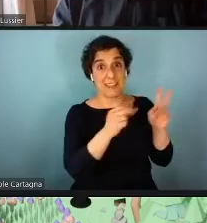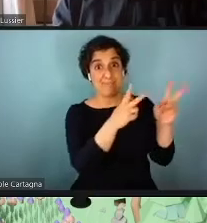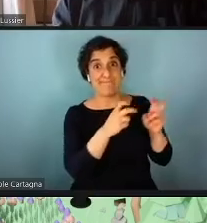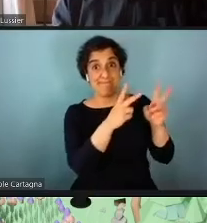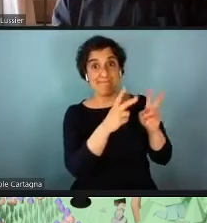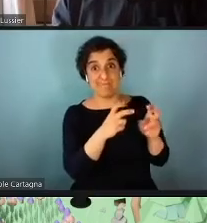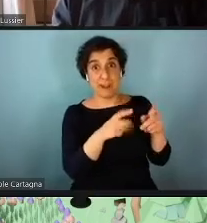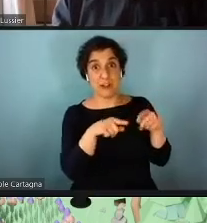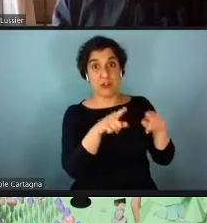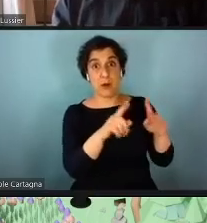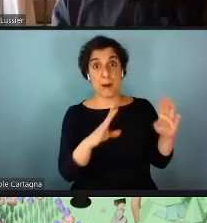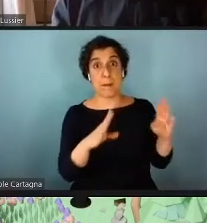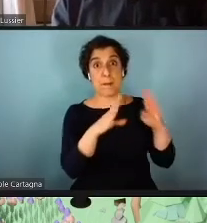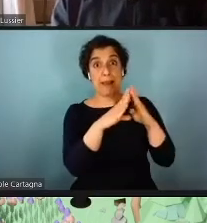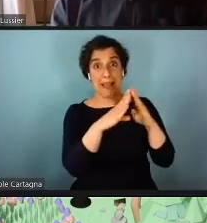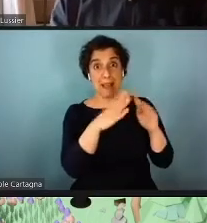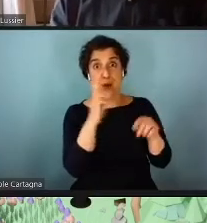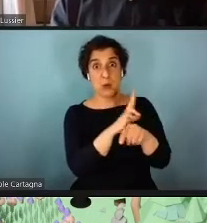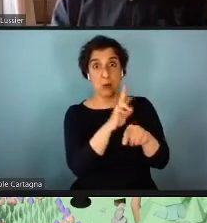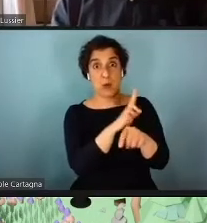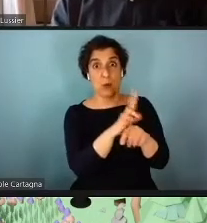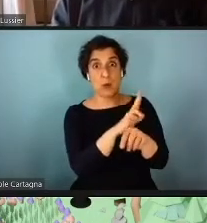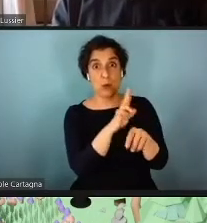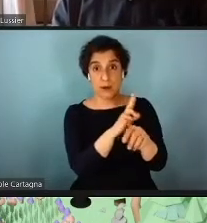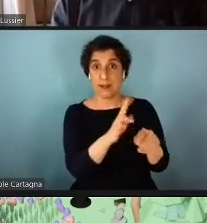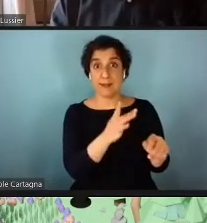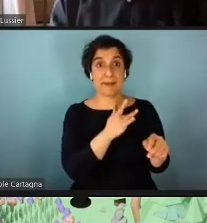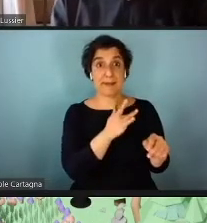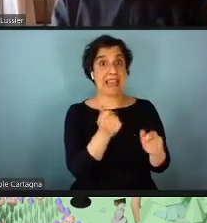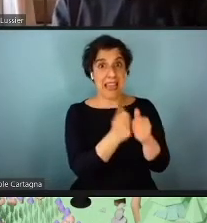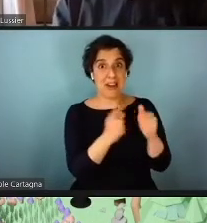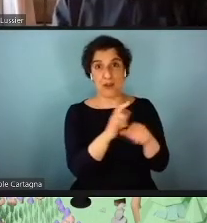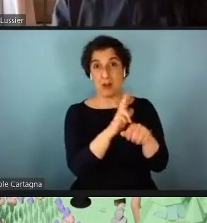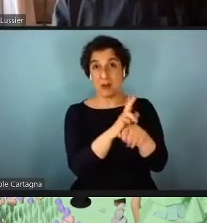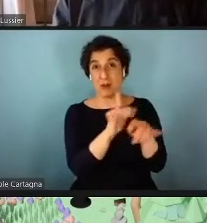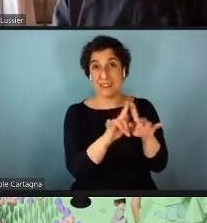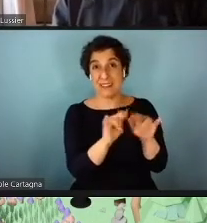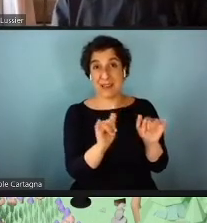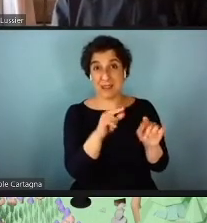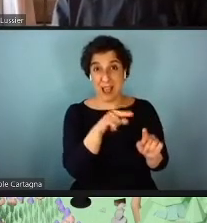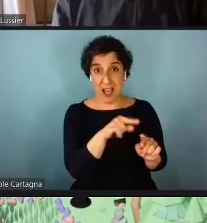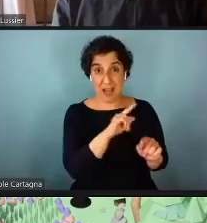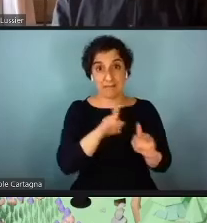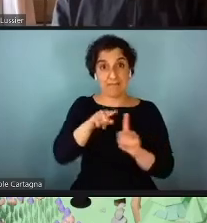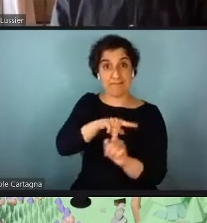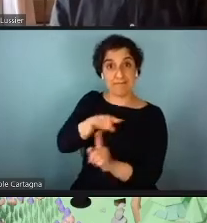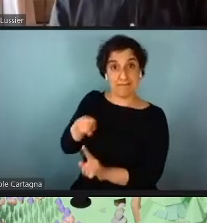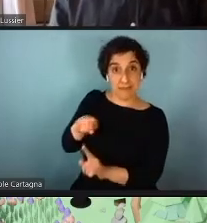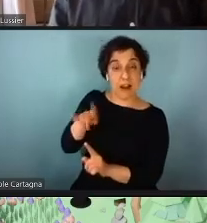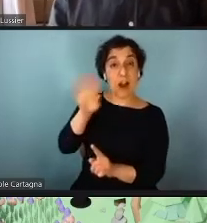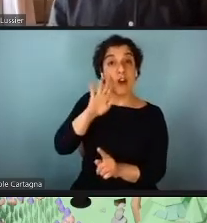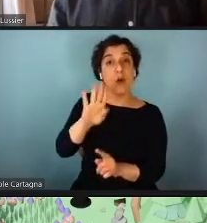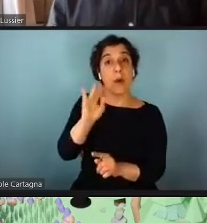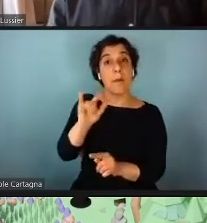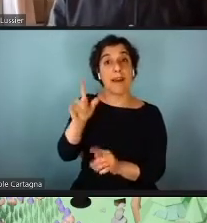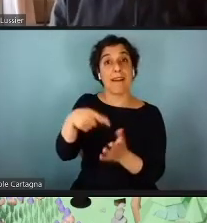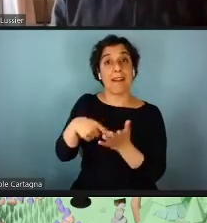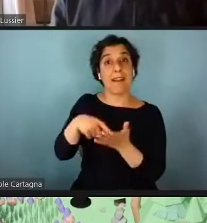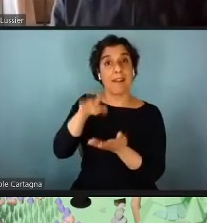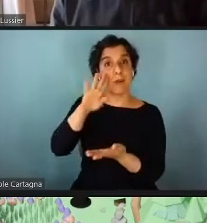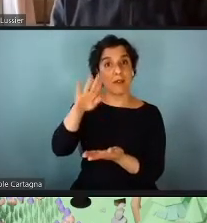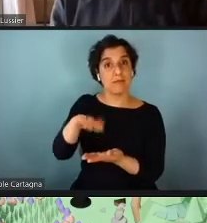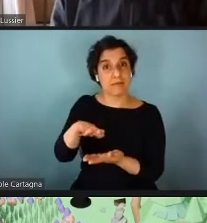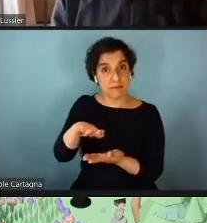peak times, which is typically when everyone is using it, then that can also help lower your electricity bills, which is